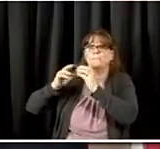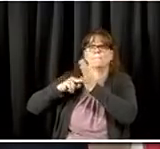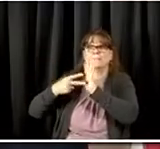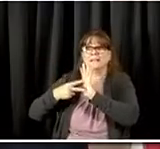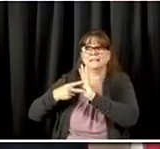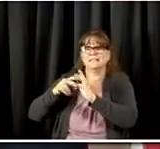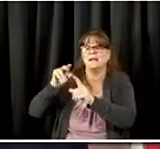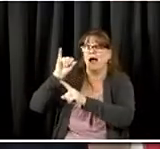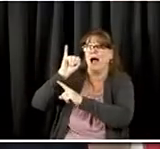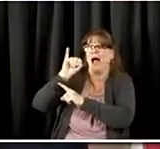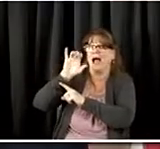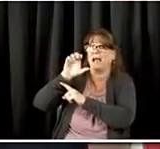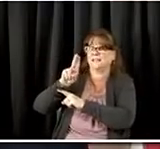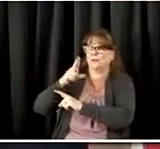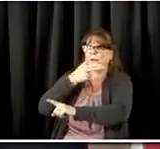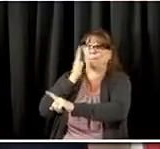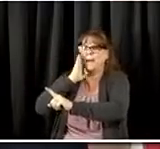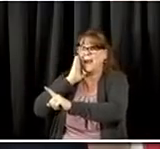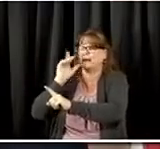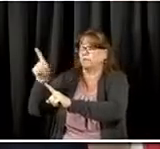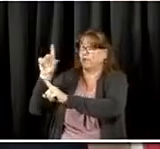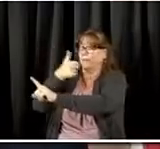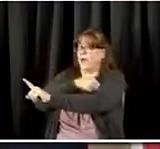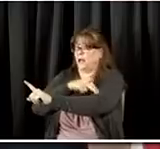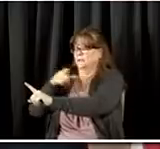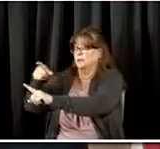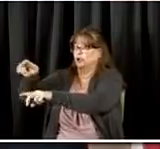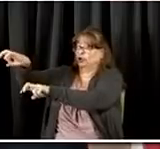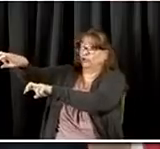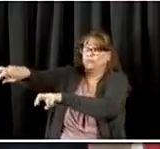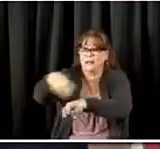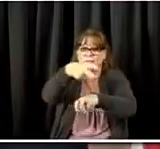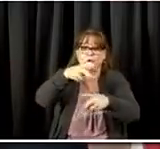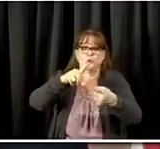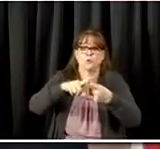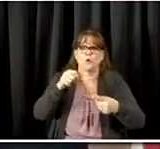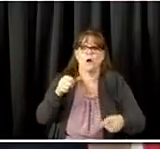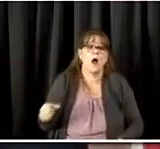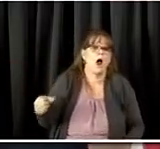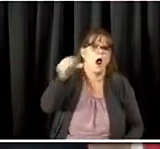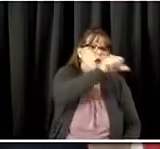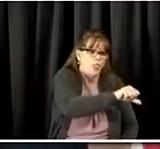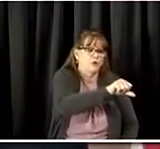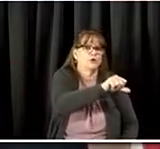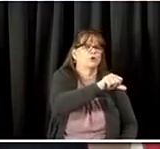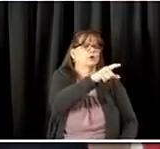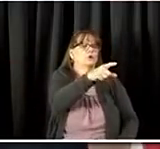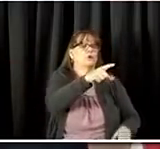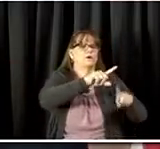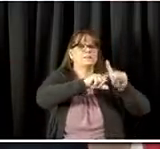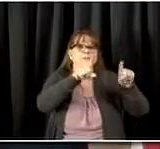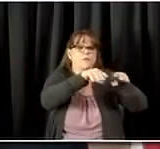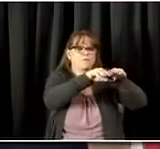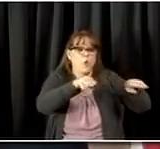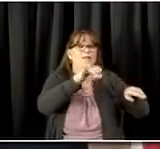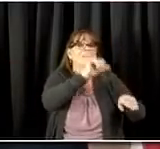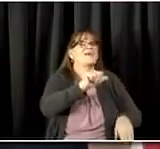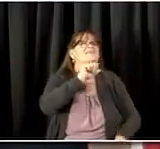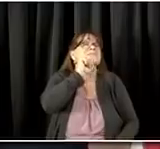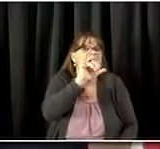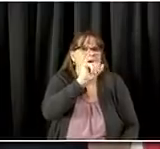patient to one hospital and a non-ICU patient to another. And then the second question is, what